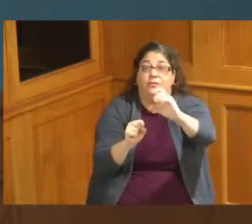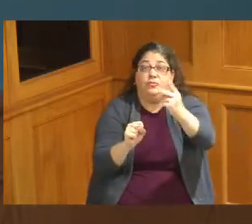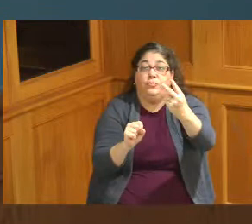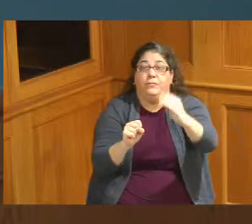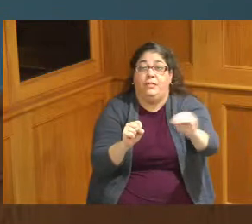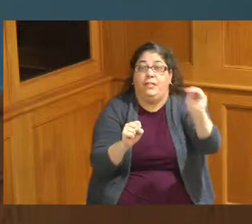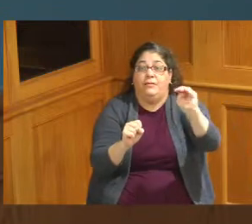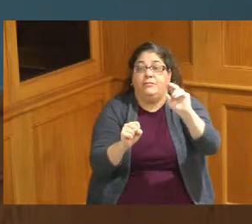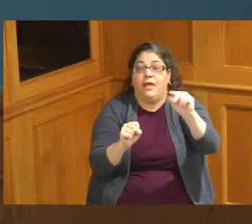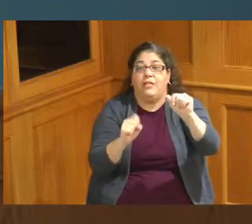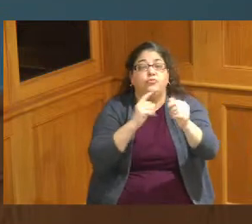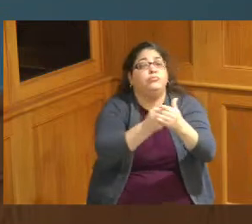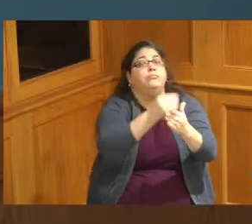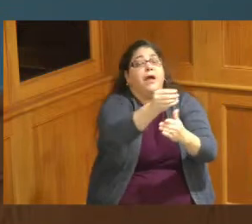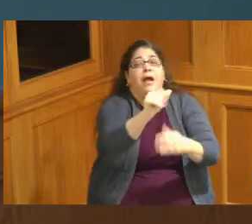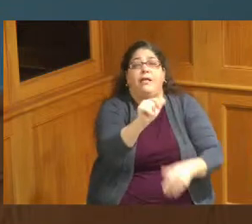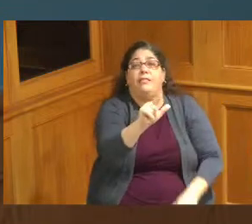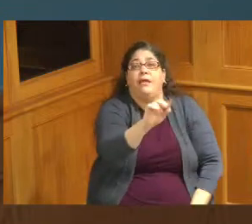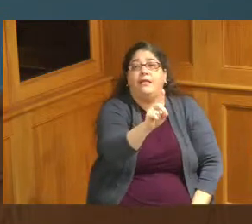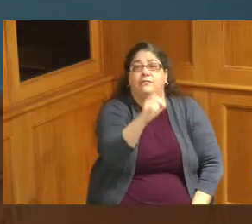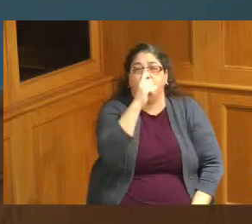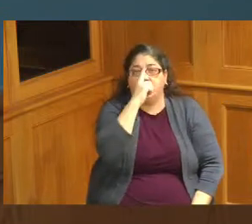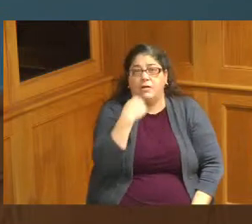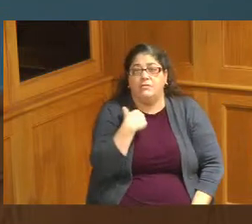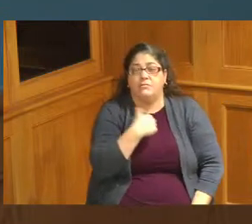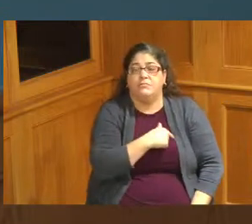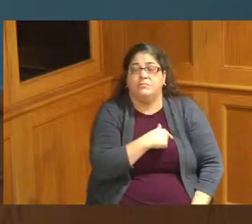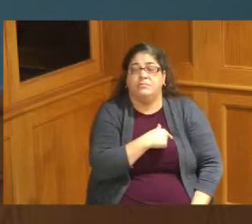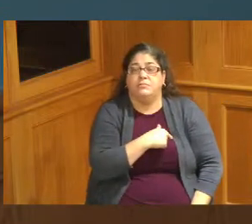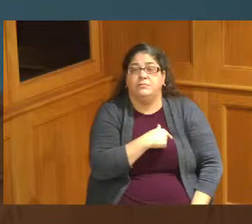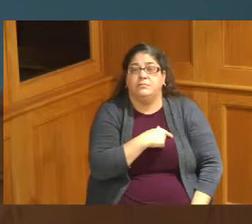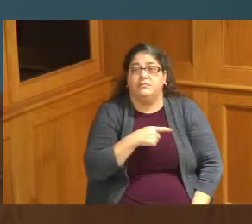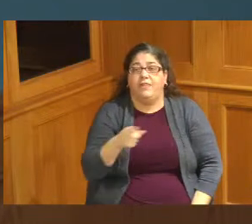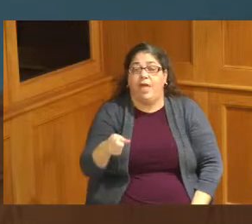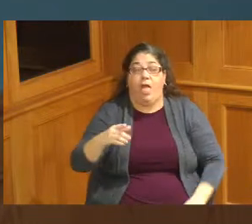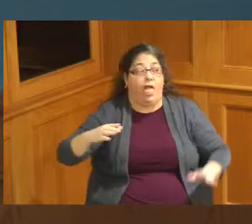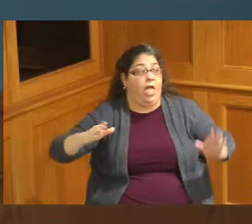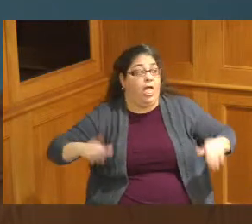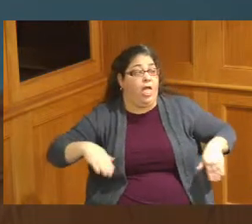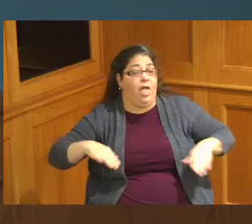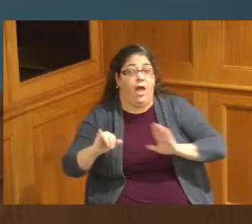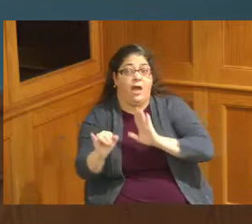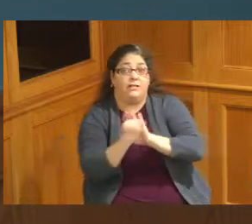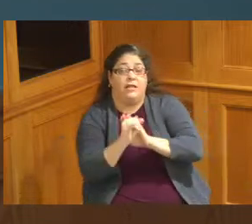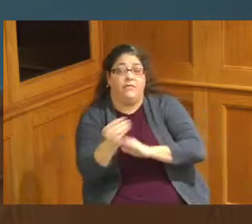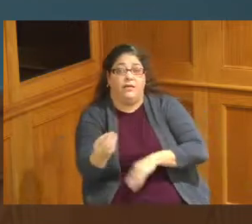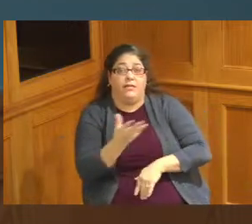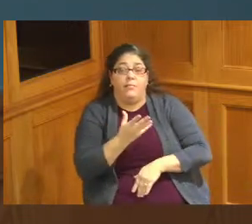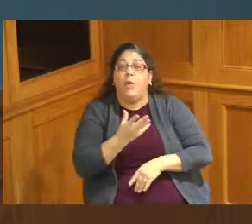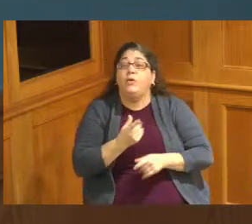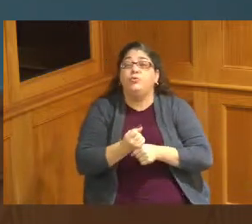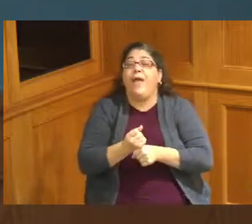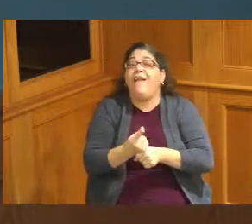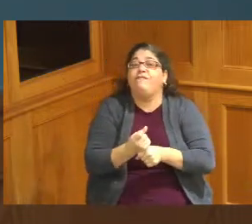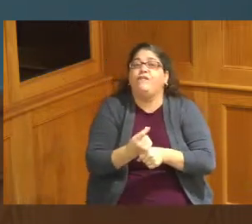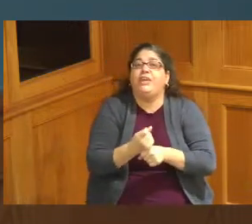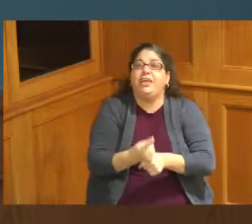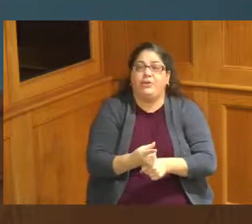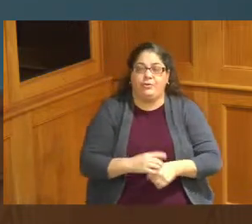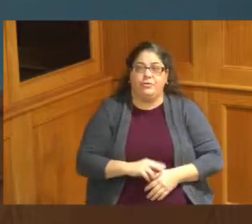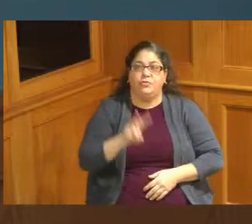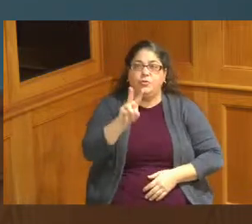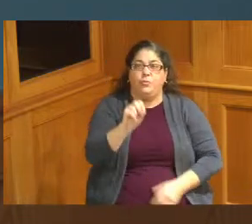buy some land, even though they haven't identified the land in advance. But we do it every year. So that's $2.8